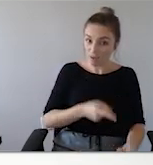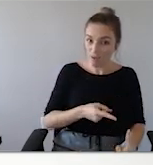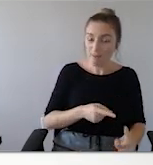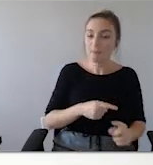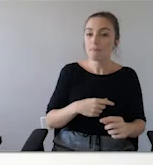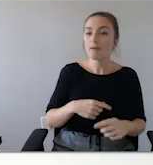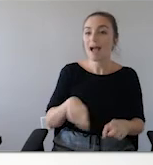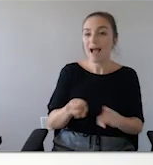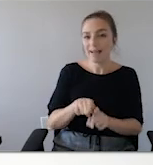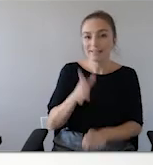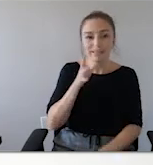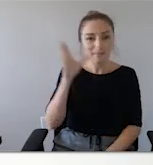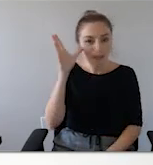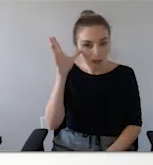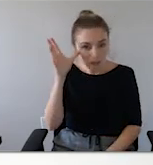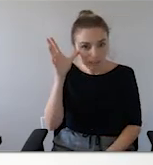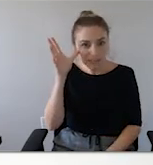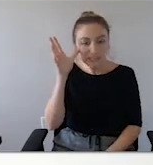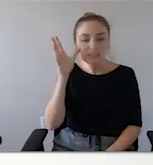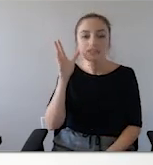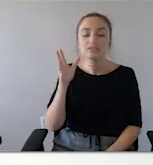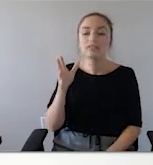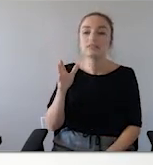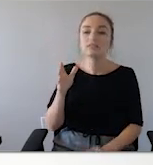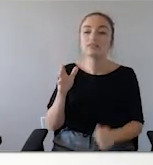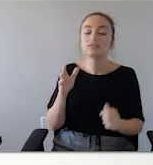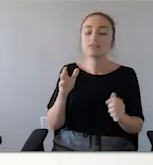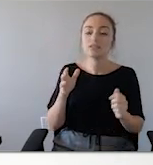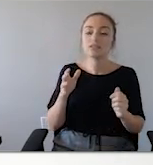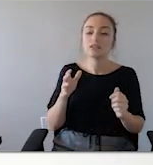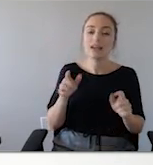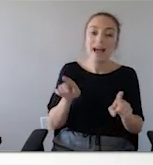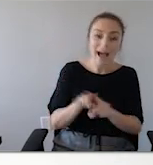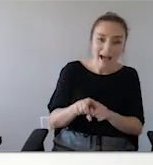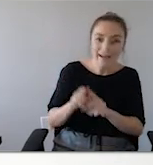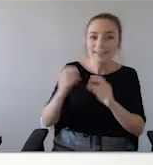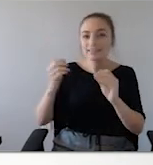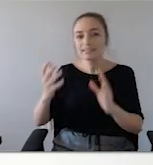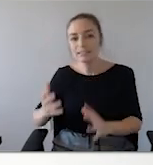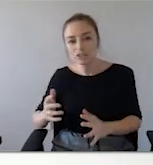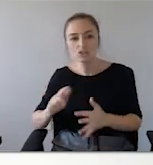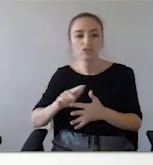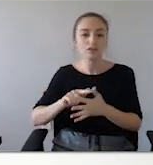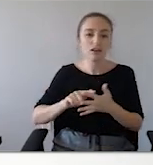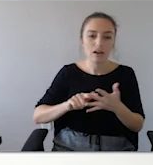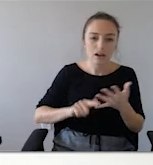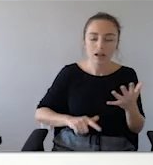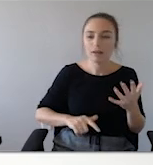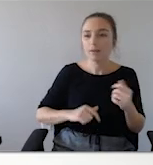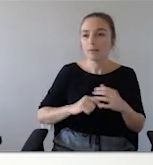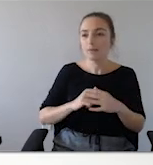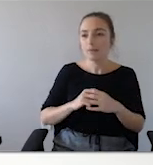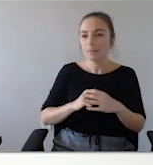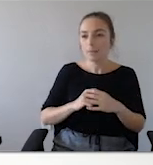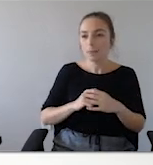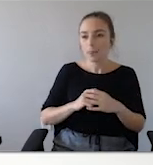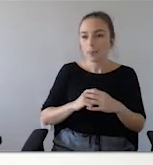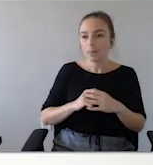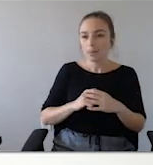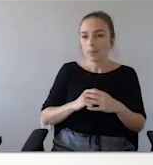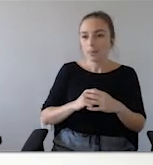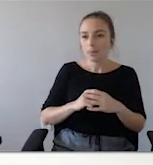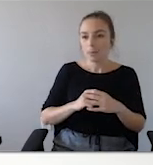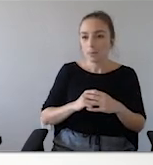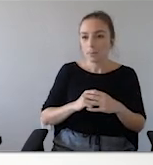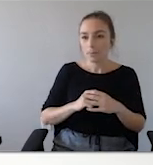child with a disability, as a teacher who enjoys and loves IEP meetings, because that's the time where you just